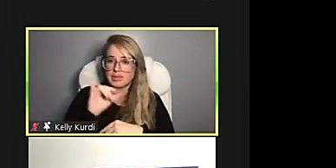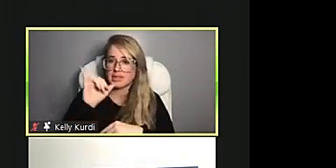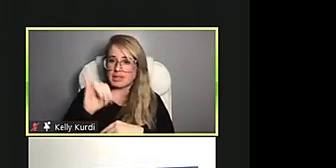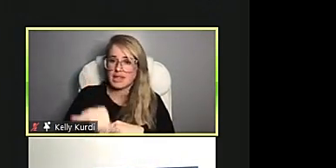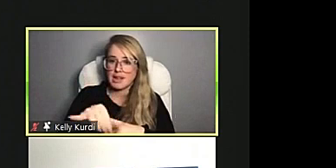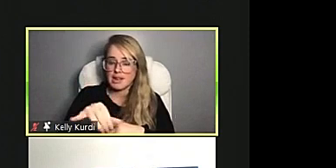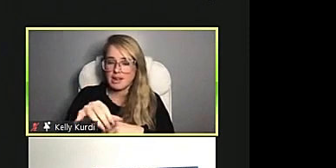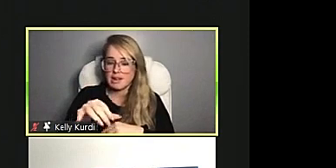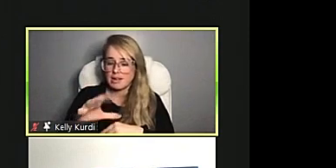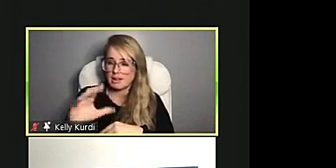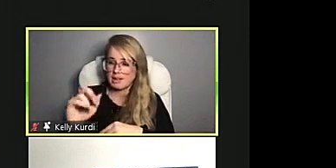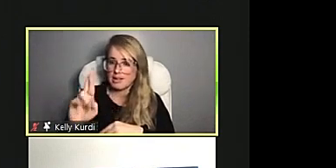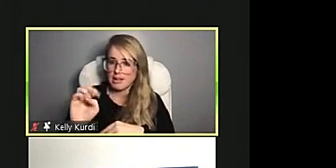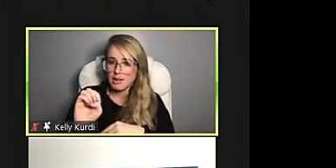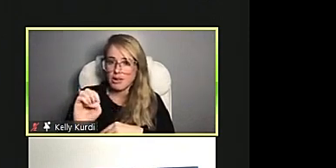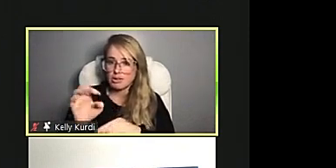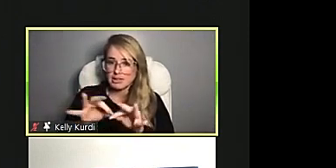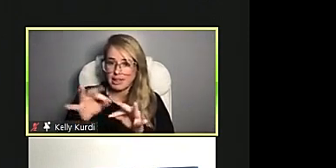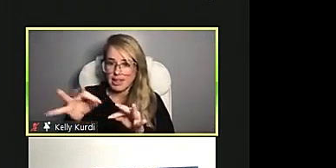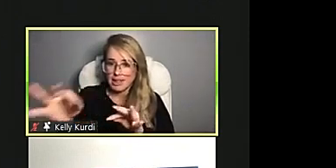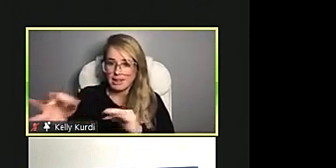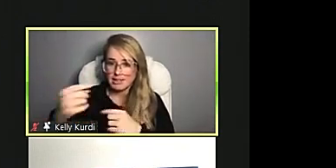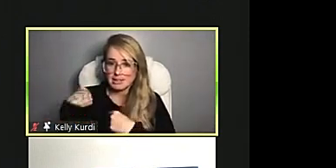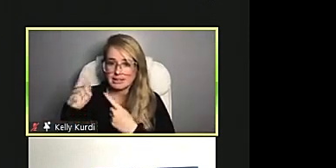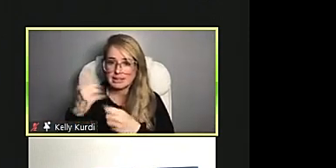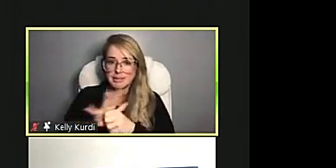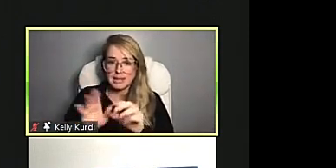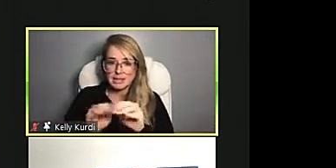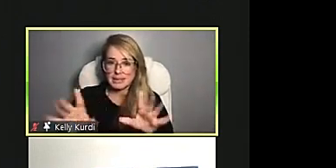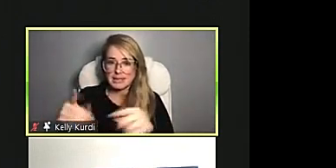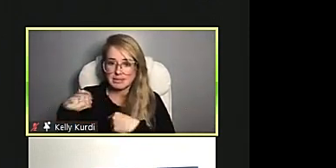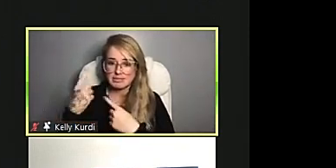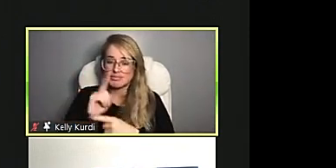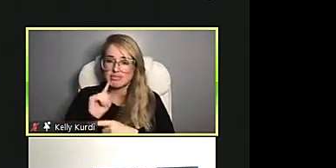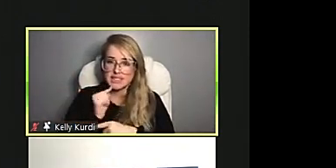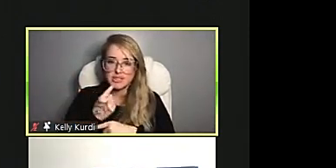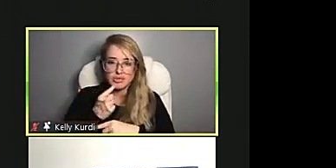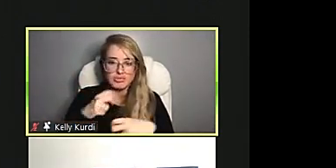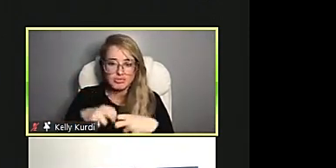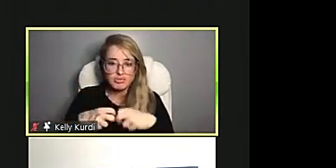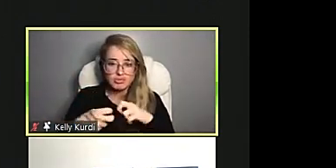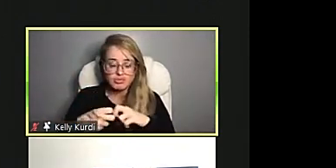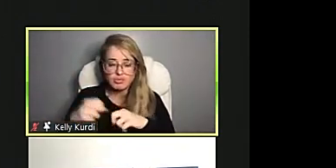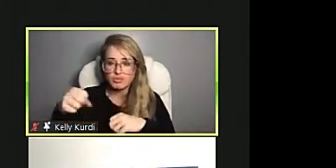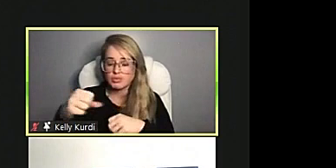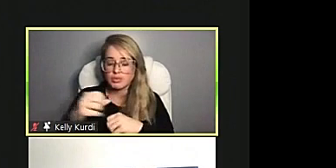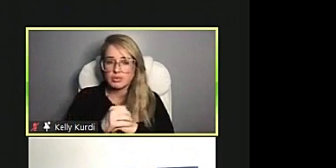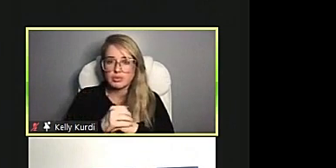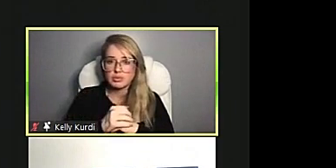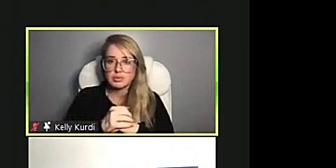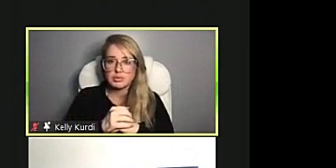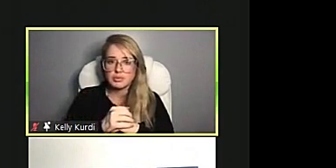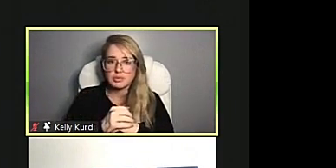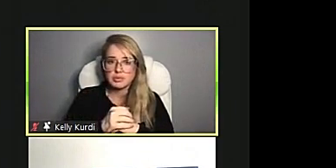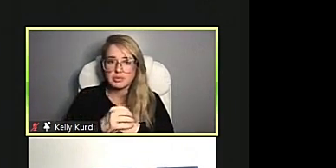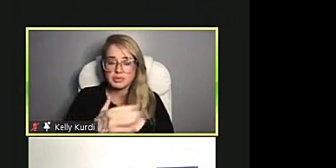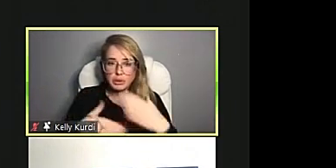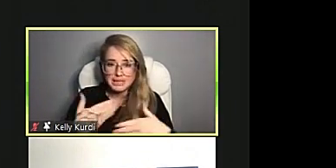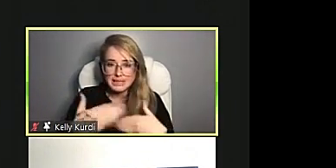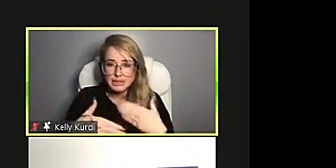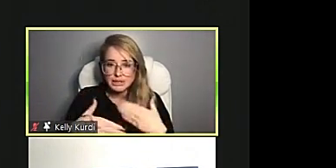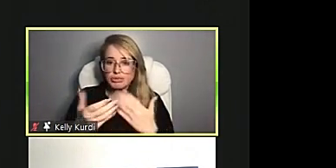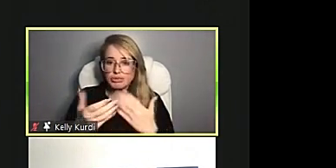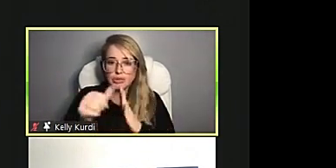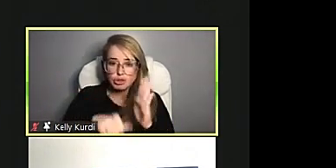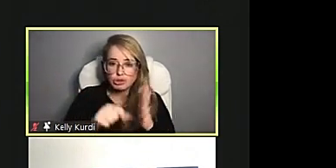delayed care over the course of this pandemic has been significant. As you know, procedures were canceled